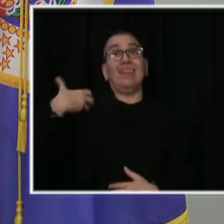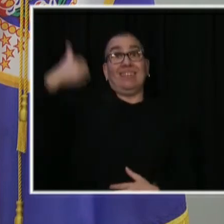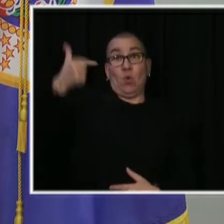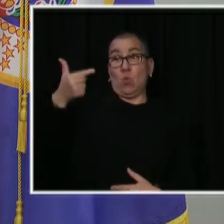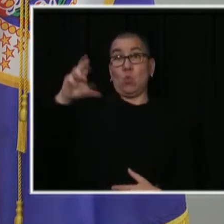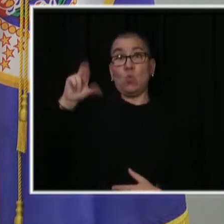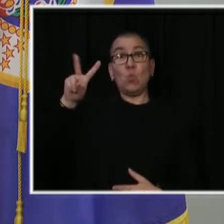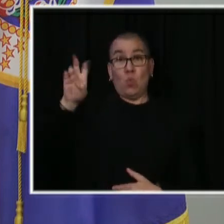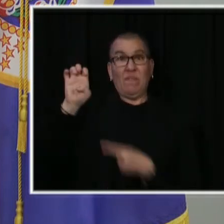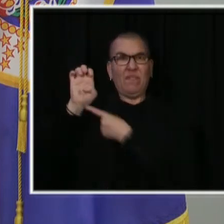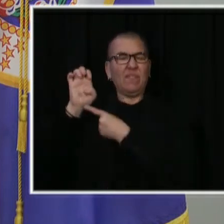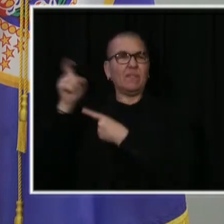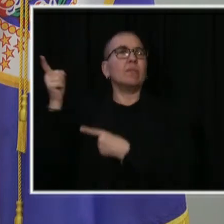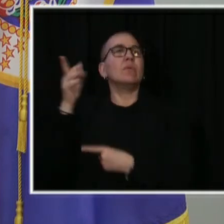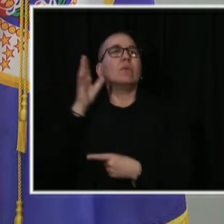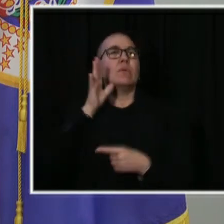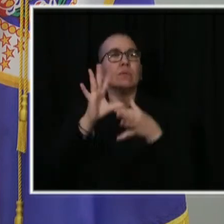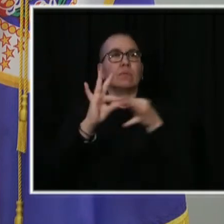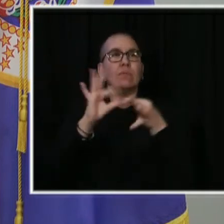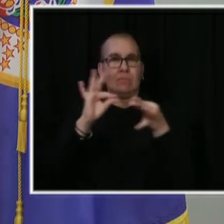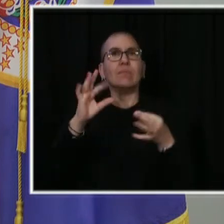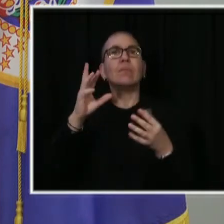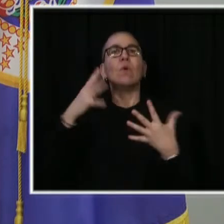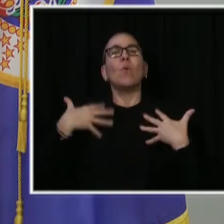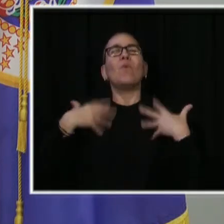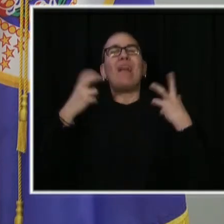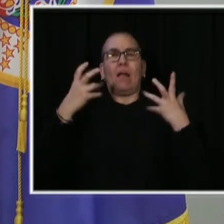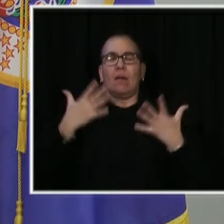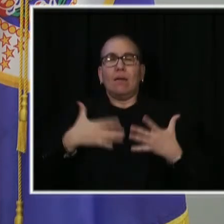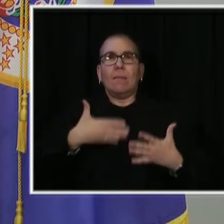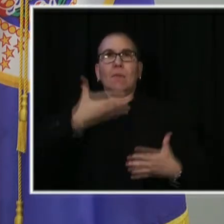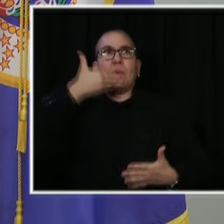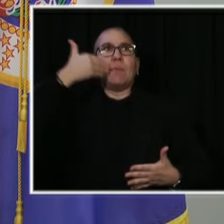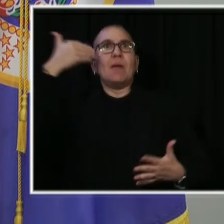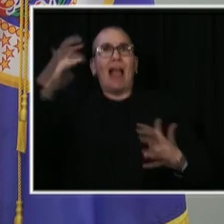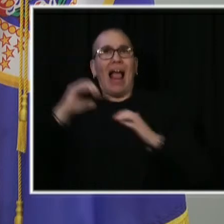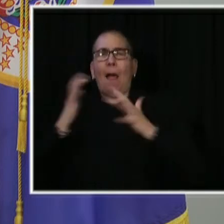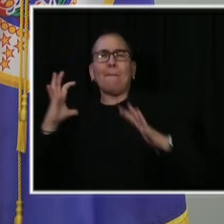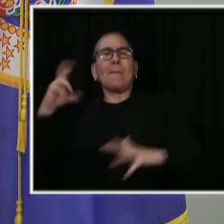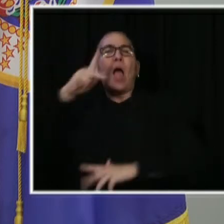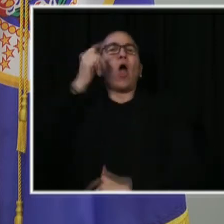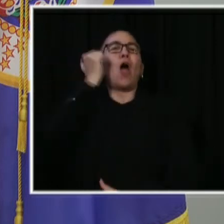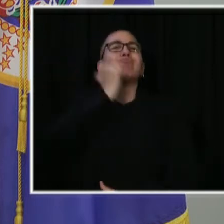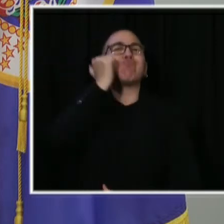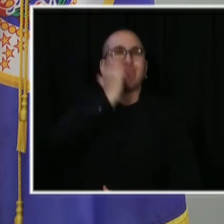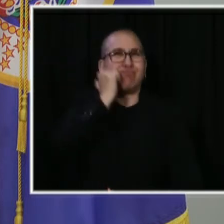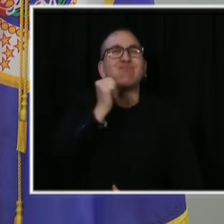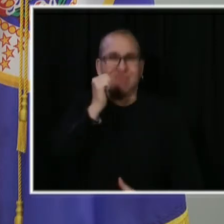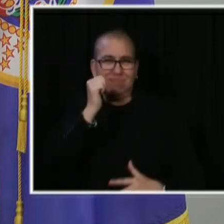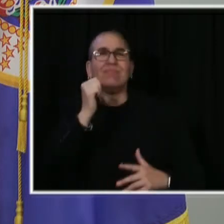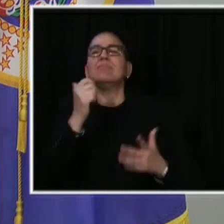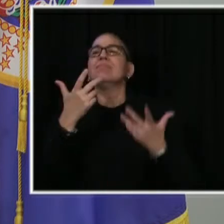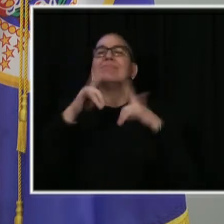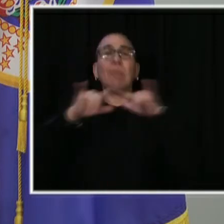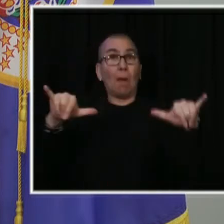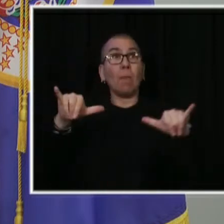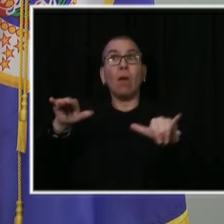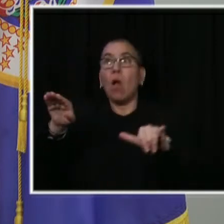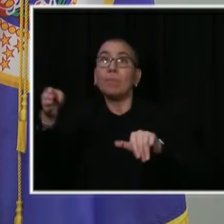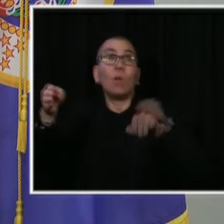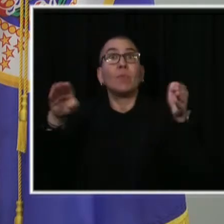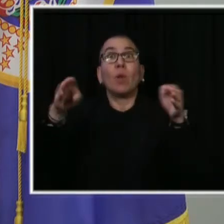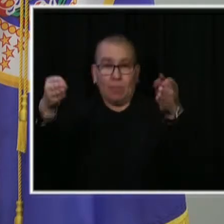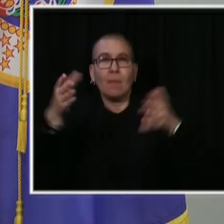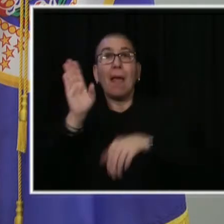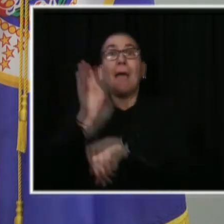rebuilding and reconnecting our businesses, our communities, and so much more. And we need to keep doing that work of reconnecting